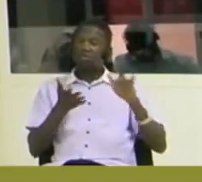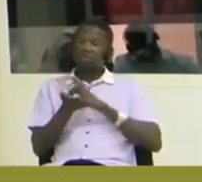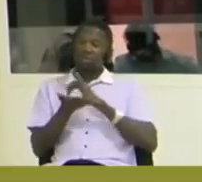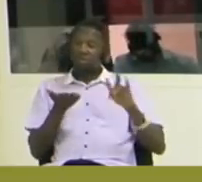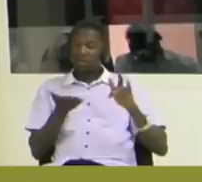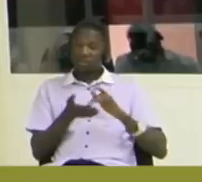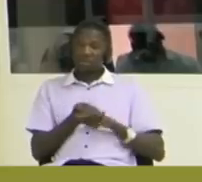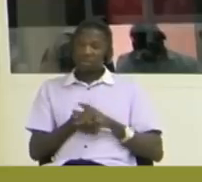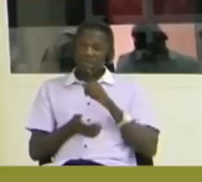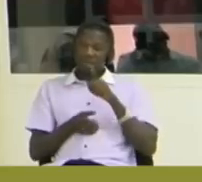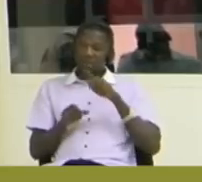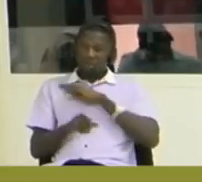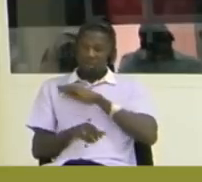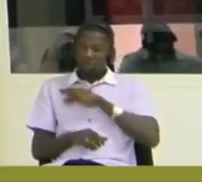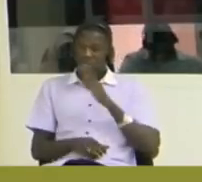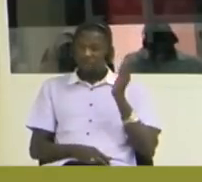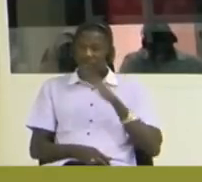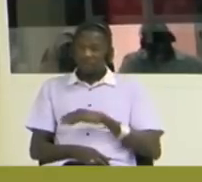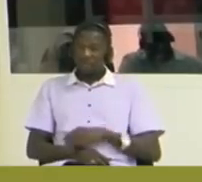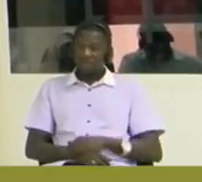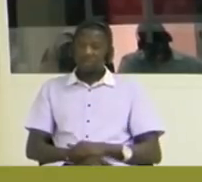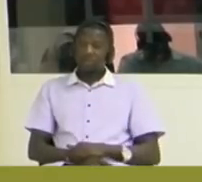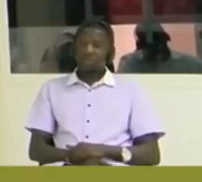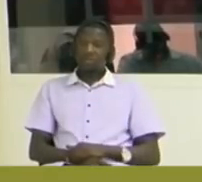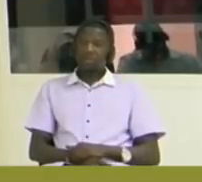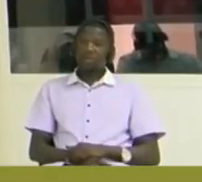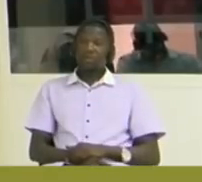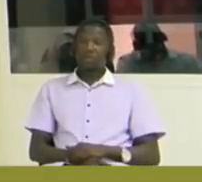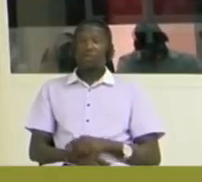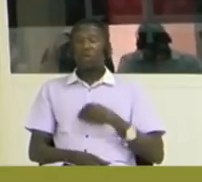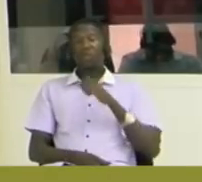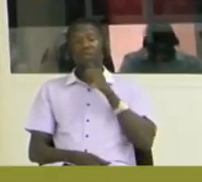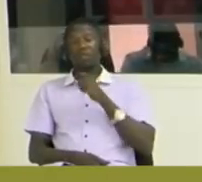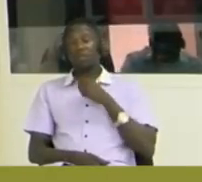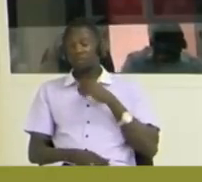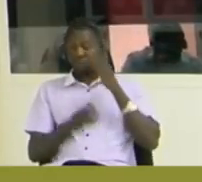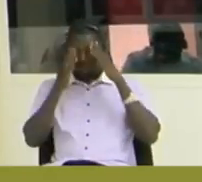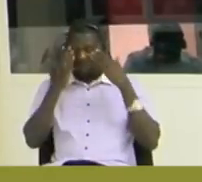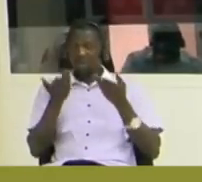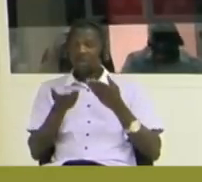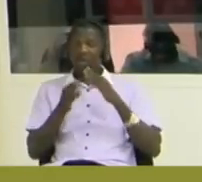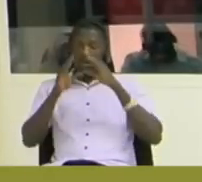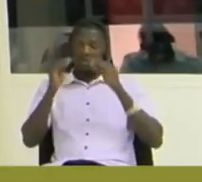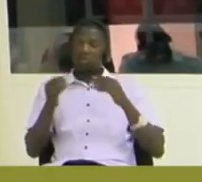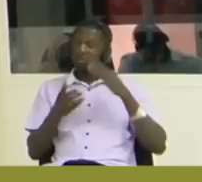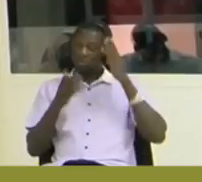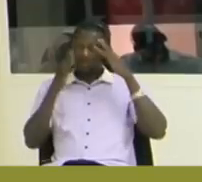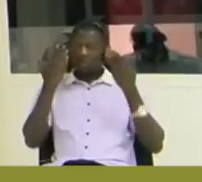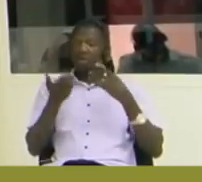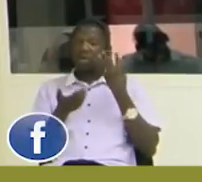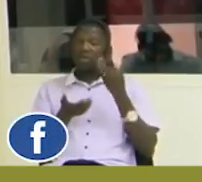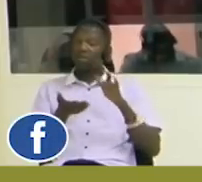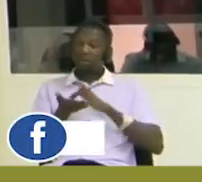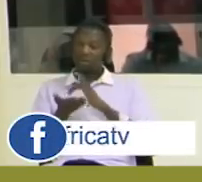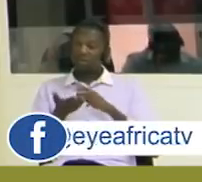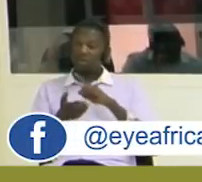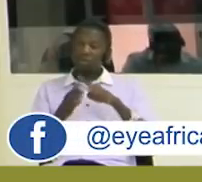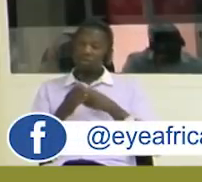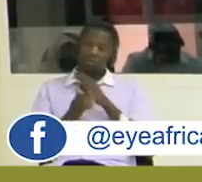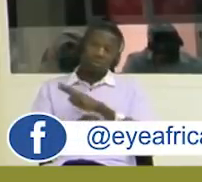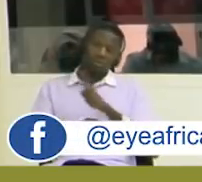Is that also false? Well, sir, it was not my house, so I would not know whether it was empty or not. And the